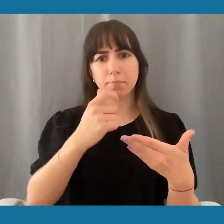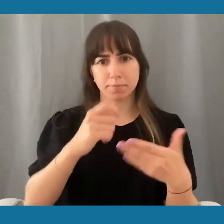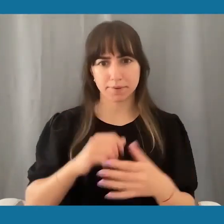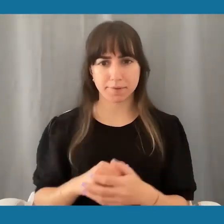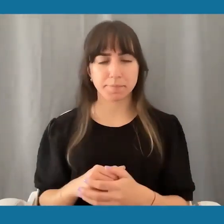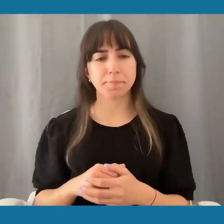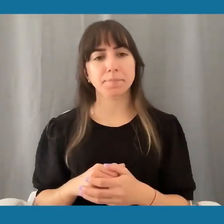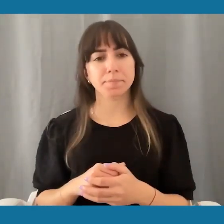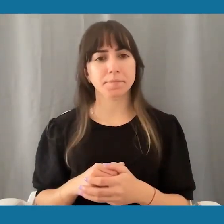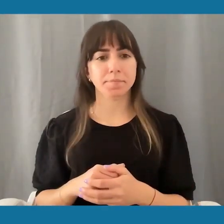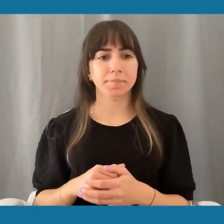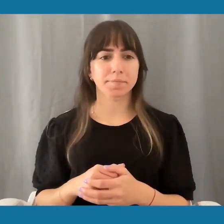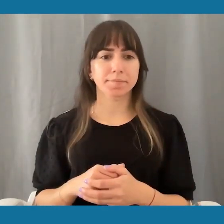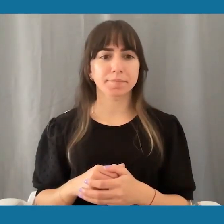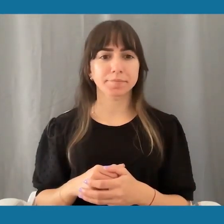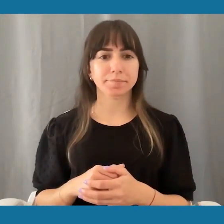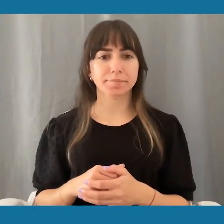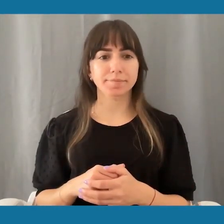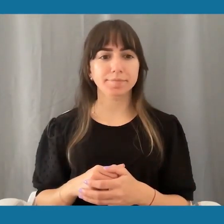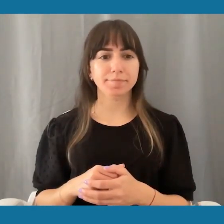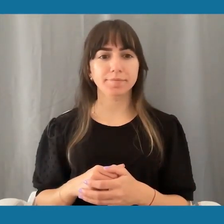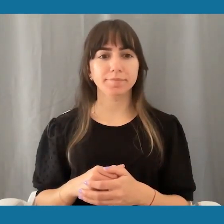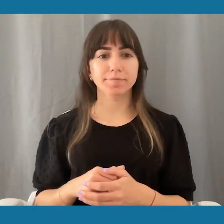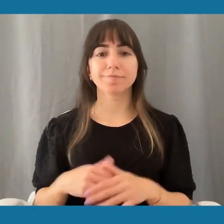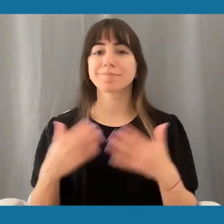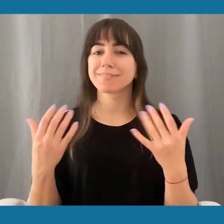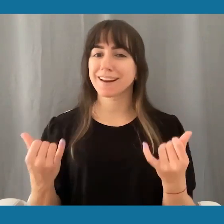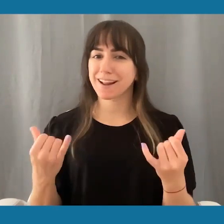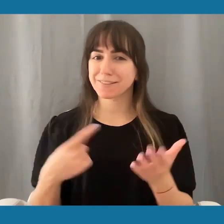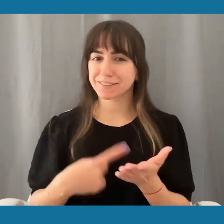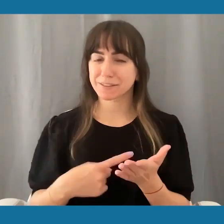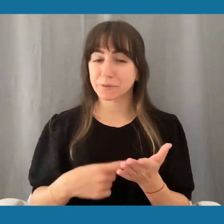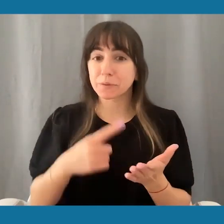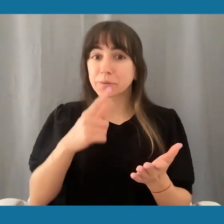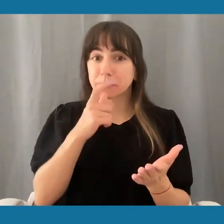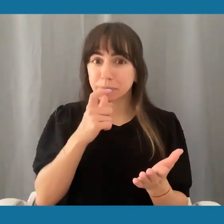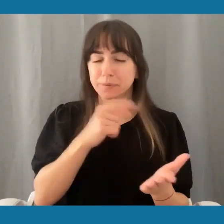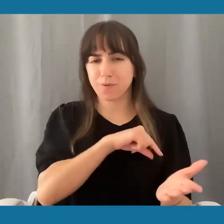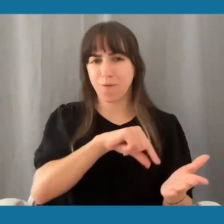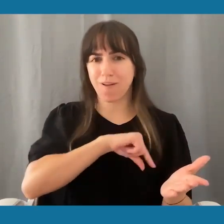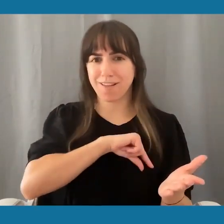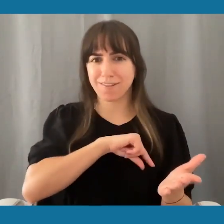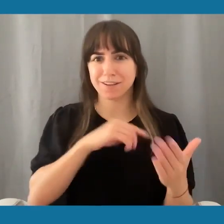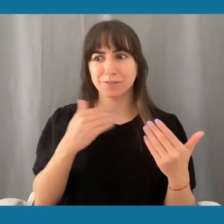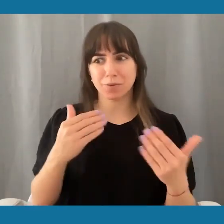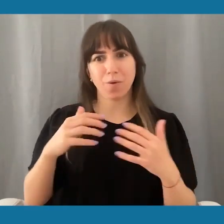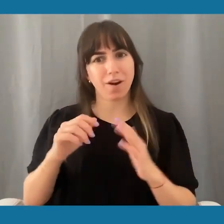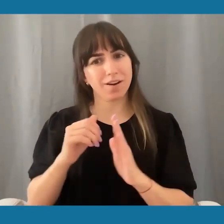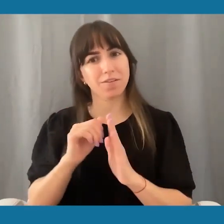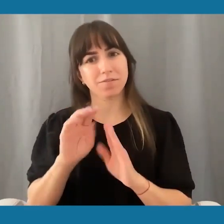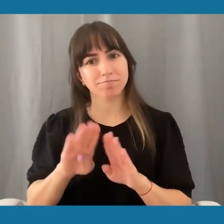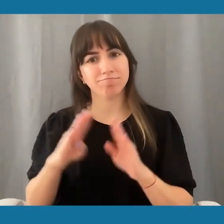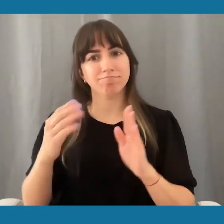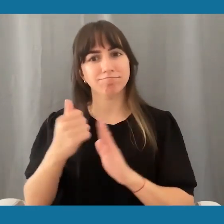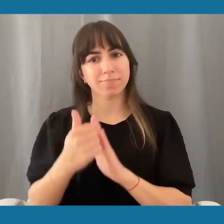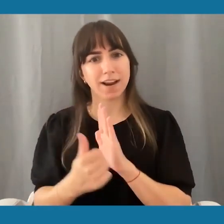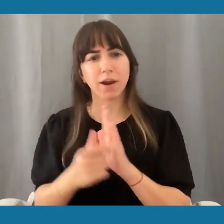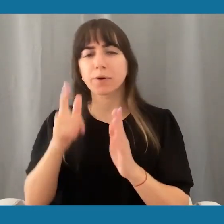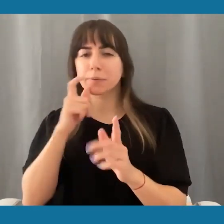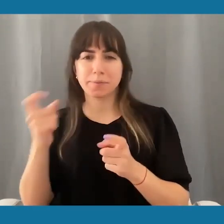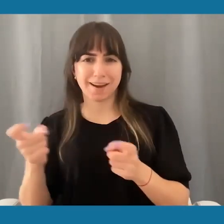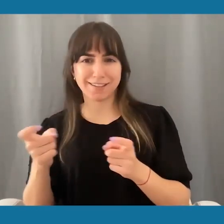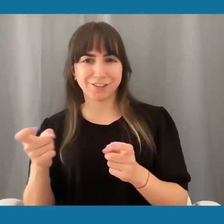So now let's talk about who's actually eligible to open an ABLE account, as well as who can manage it. It's important to